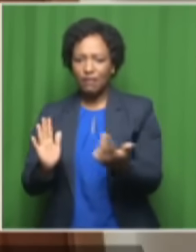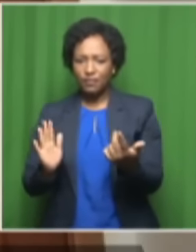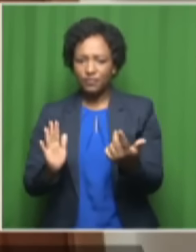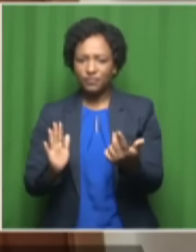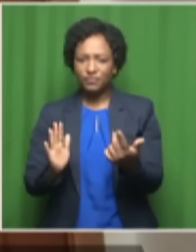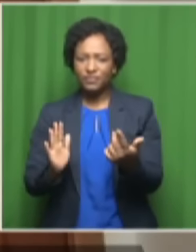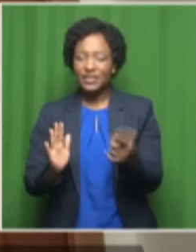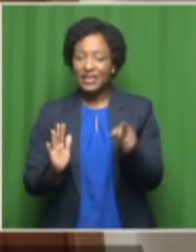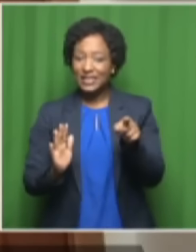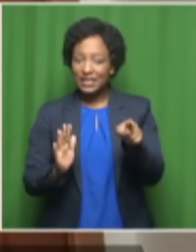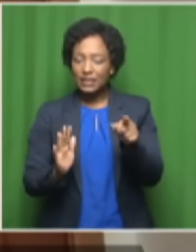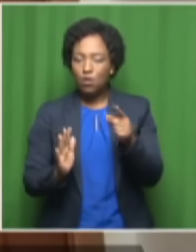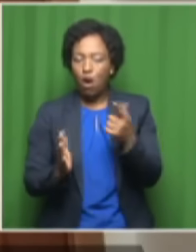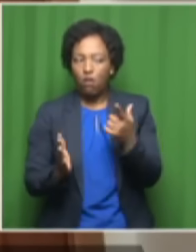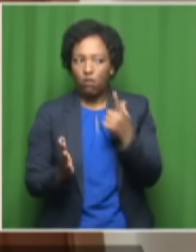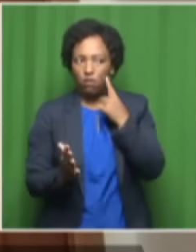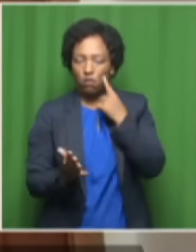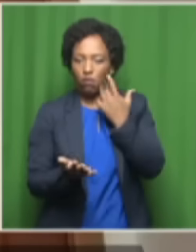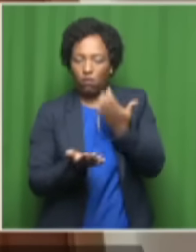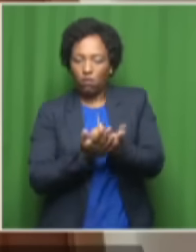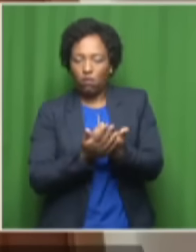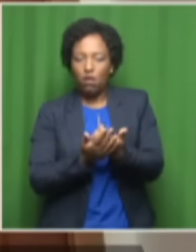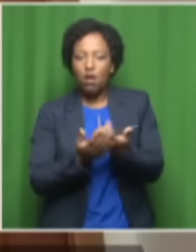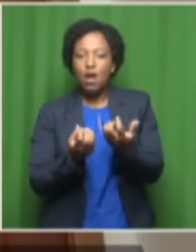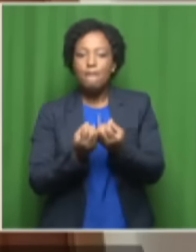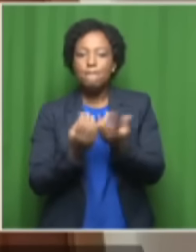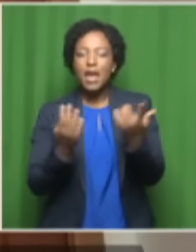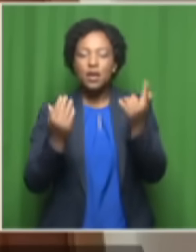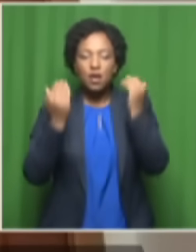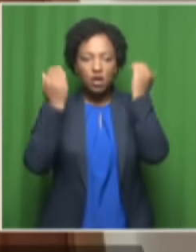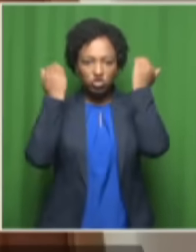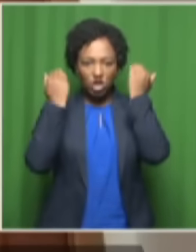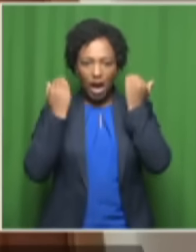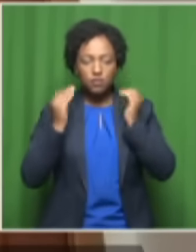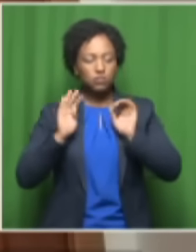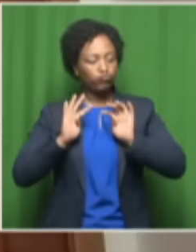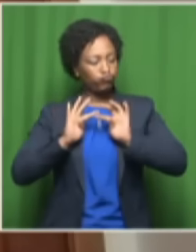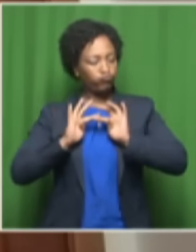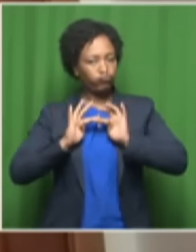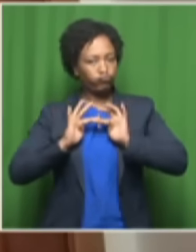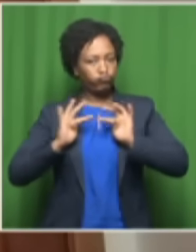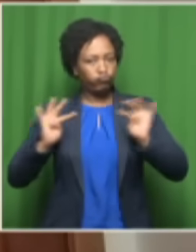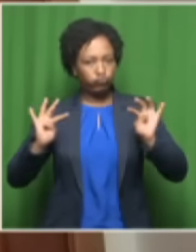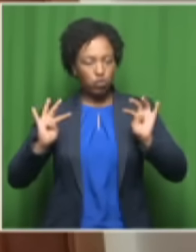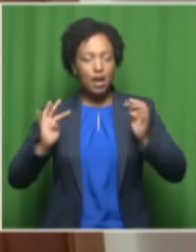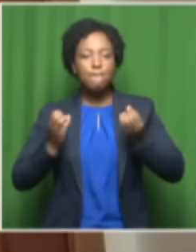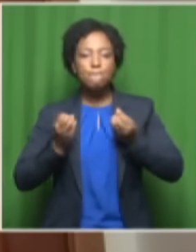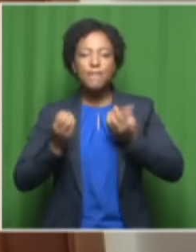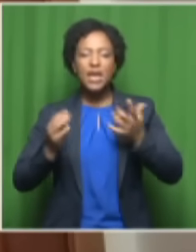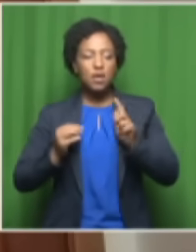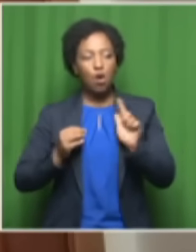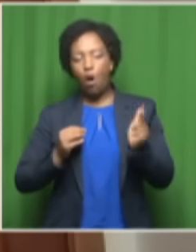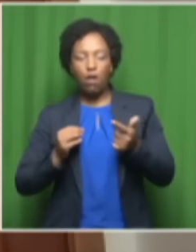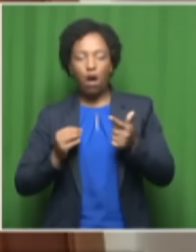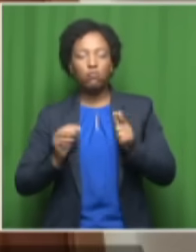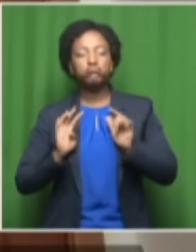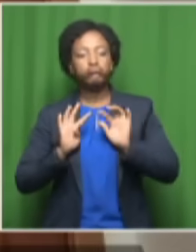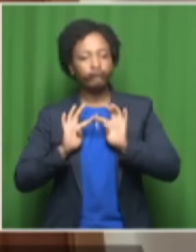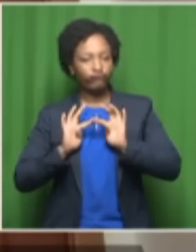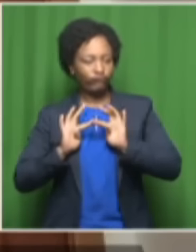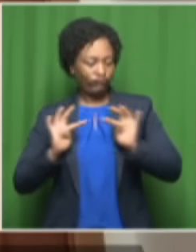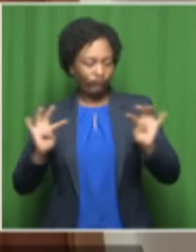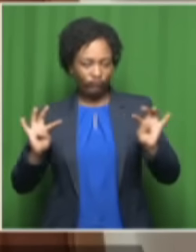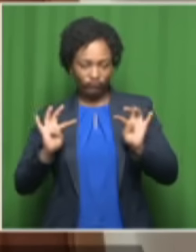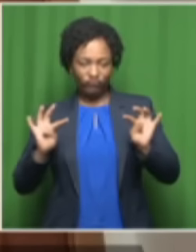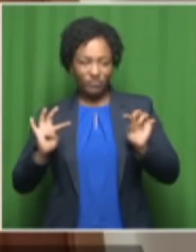proof. And this, many of the judges on this bench, not all of them, were the judges, same people who